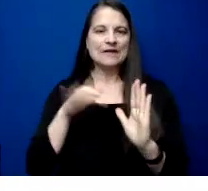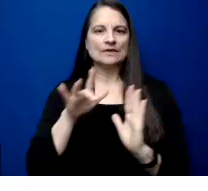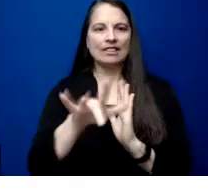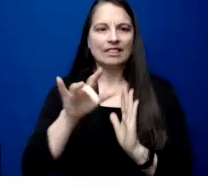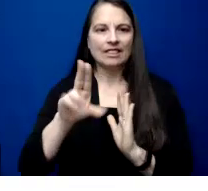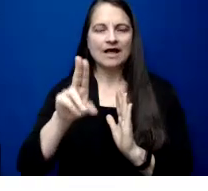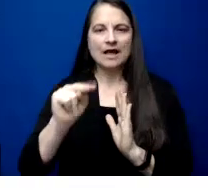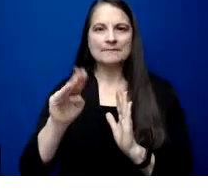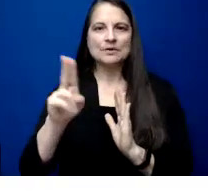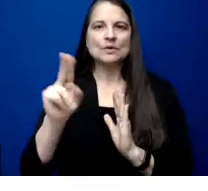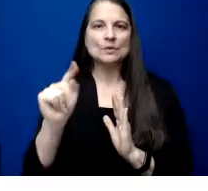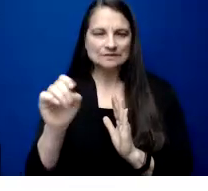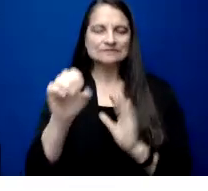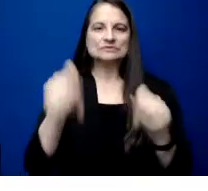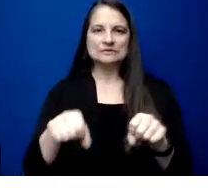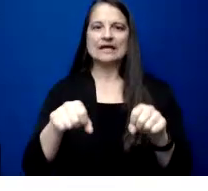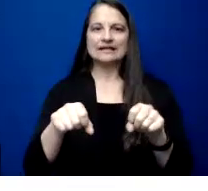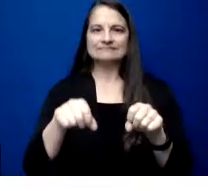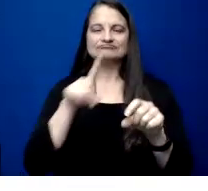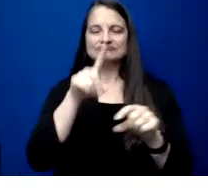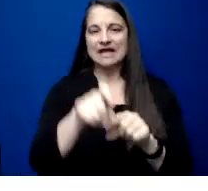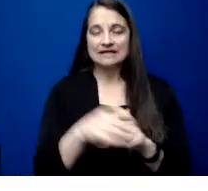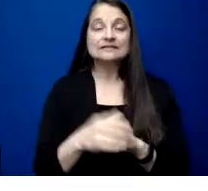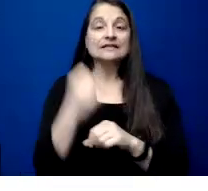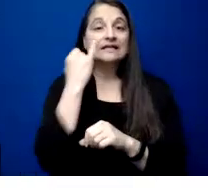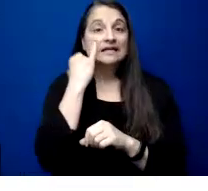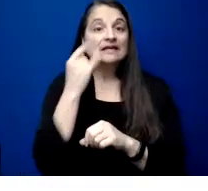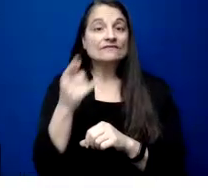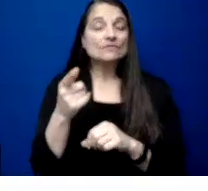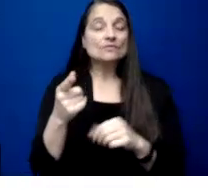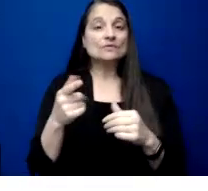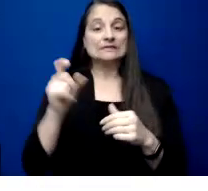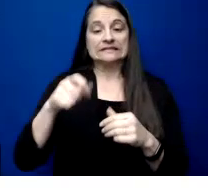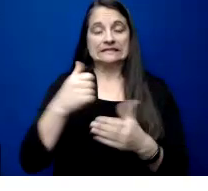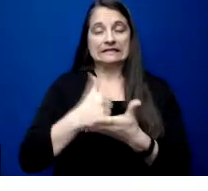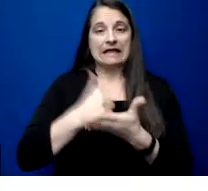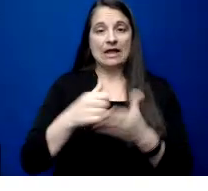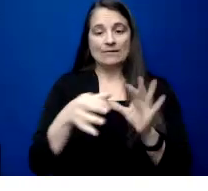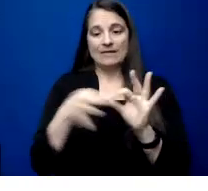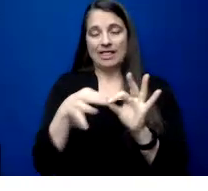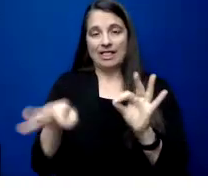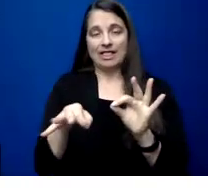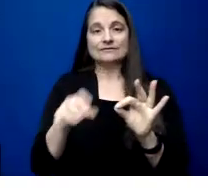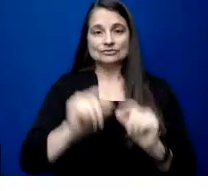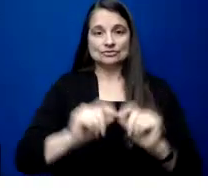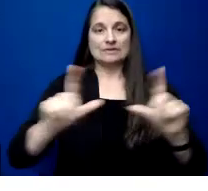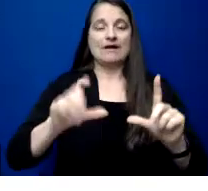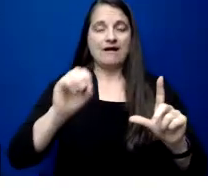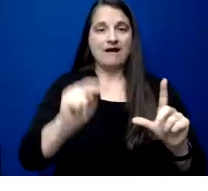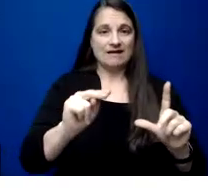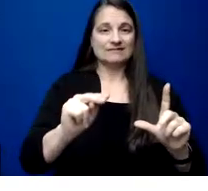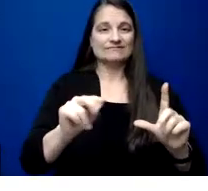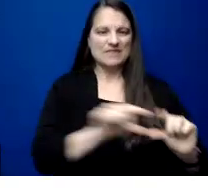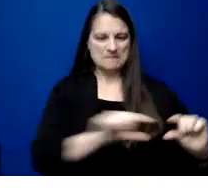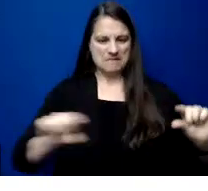question. If you need help turning on your captions, we do have a live captioner. If you go to the bottom of your menu bar, there should